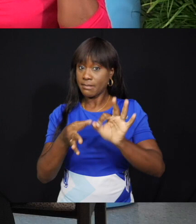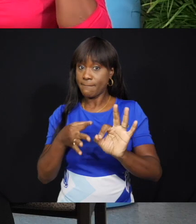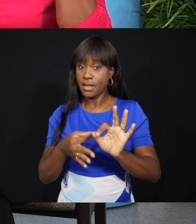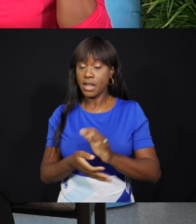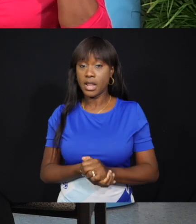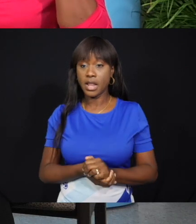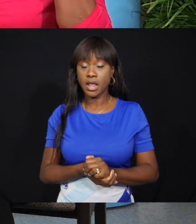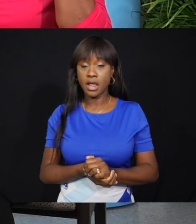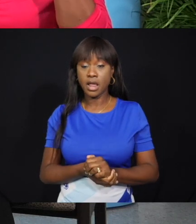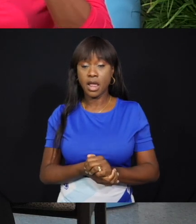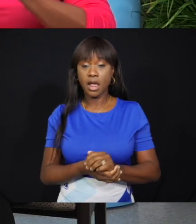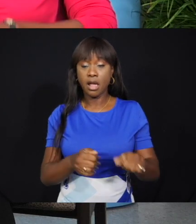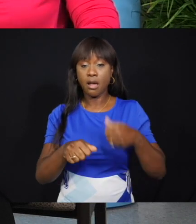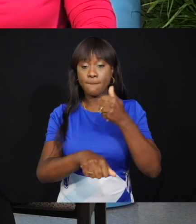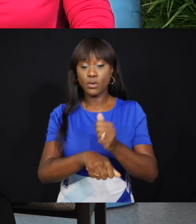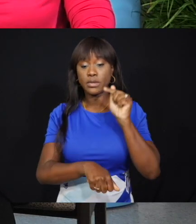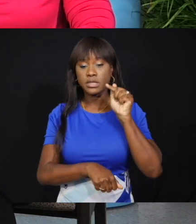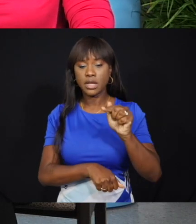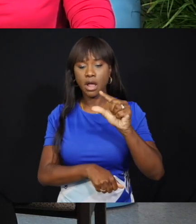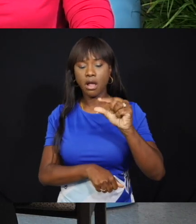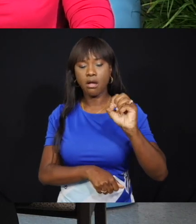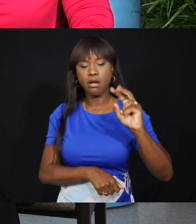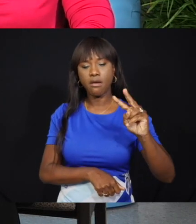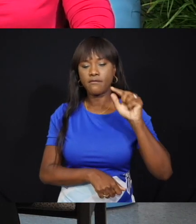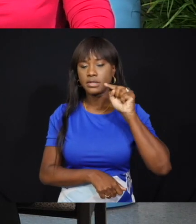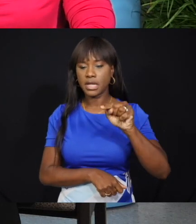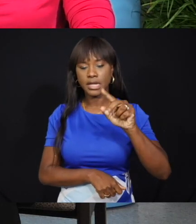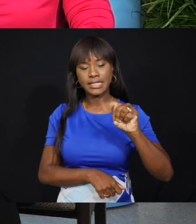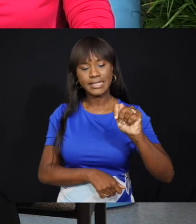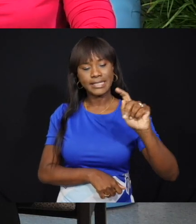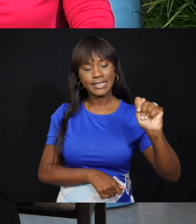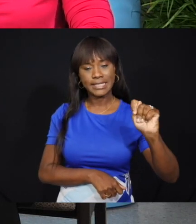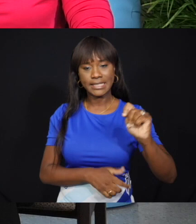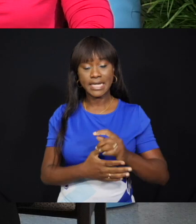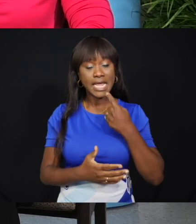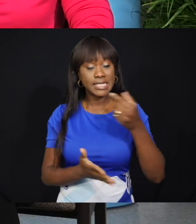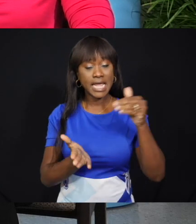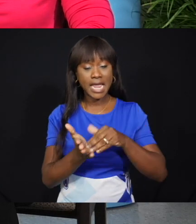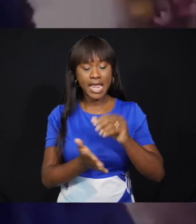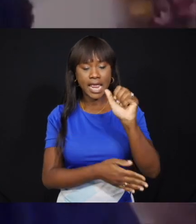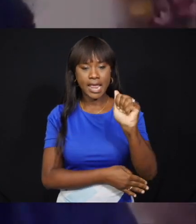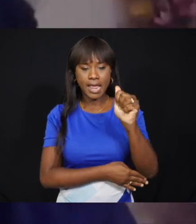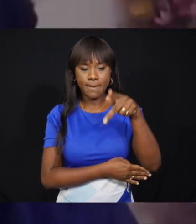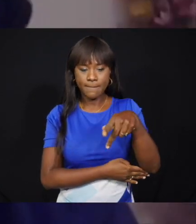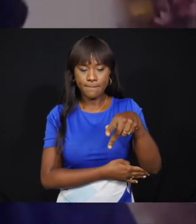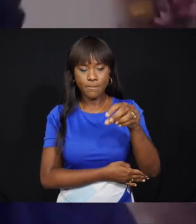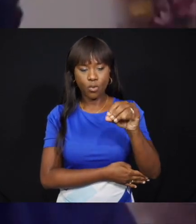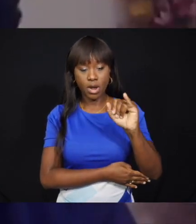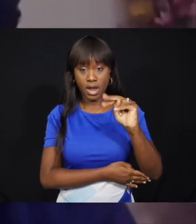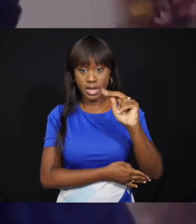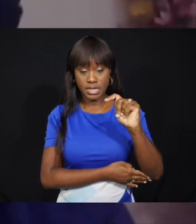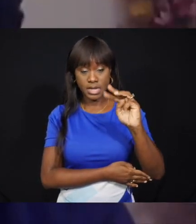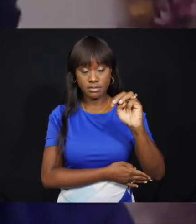online? And I say we, I'm talking on behalf of our seniors. Most definitely. It's very